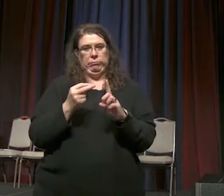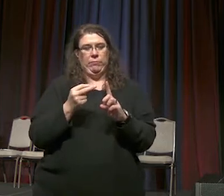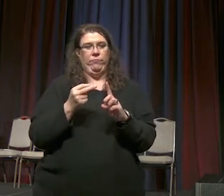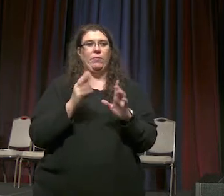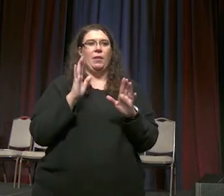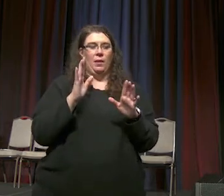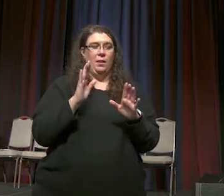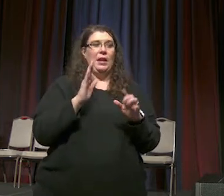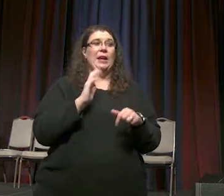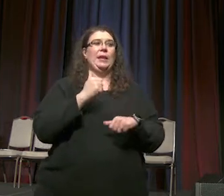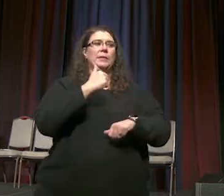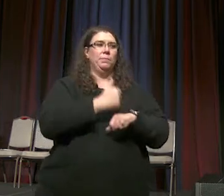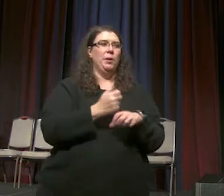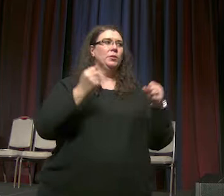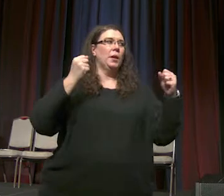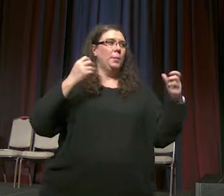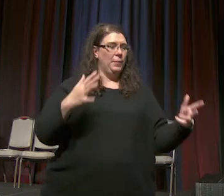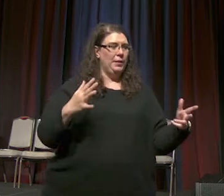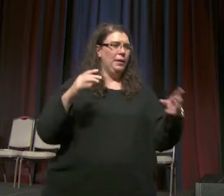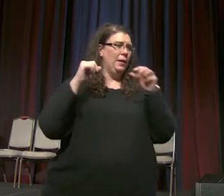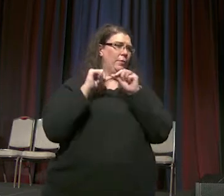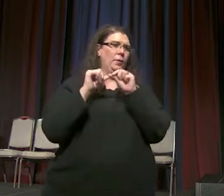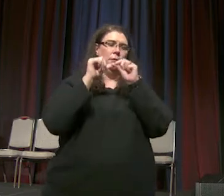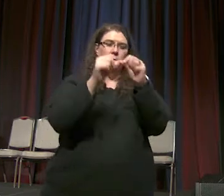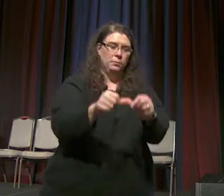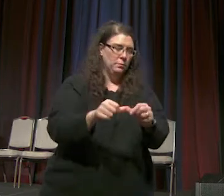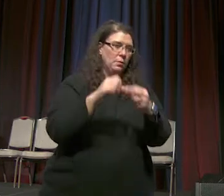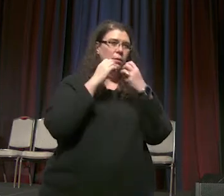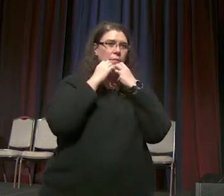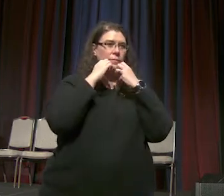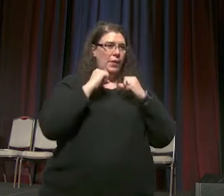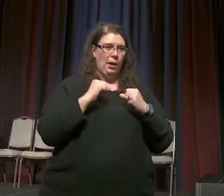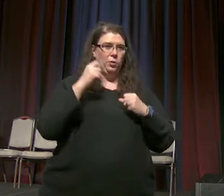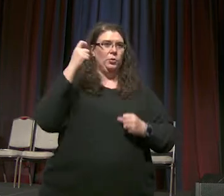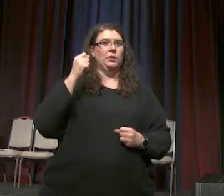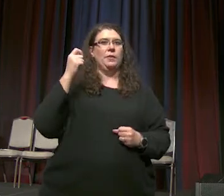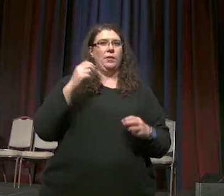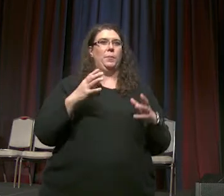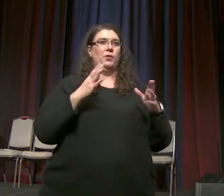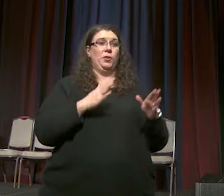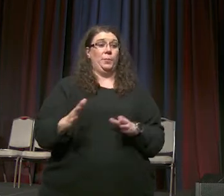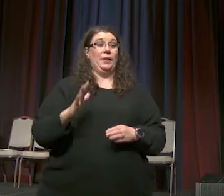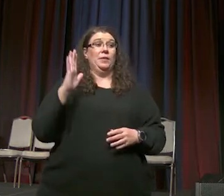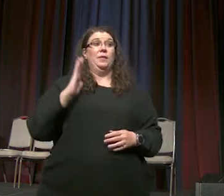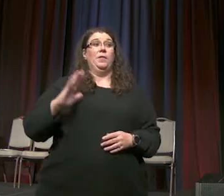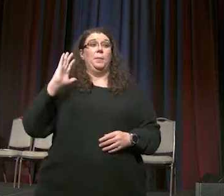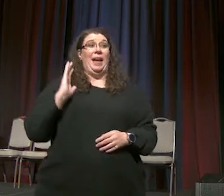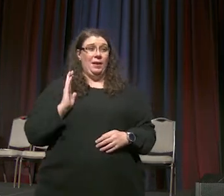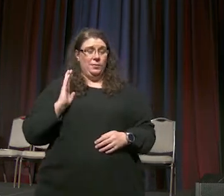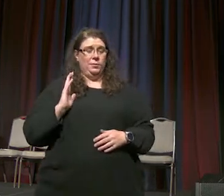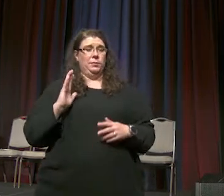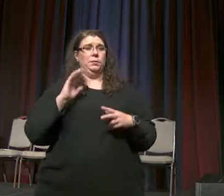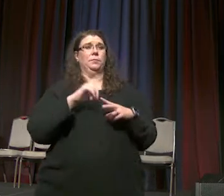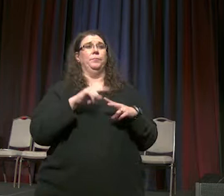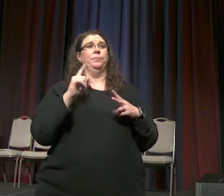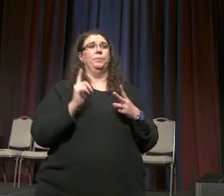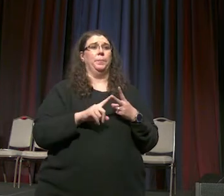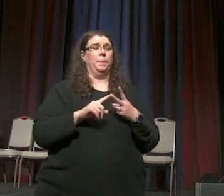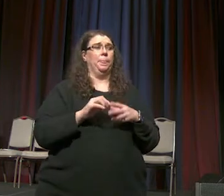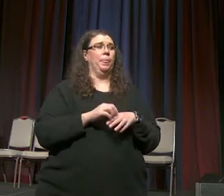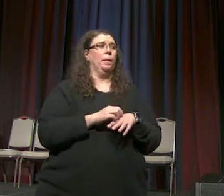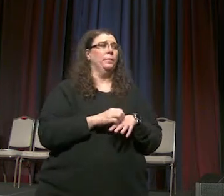built on many of the long-standing values of the pension plans of the past and that